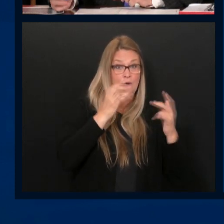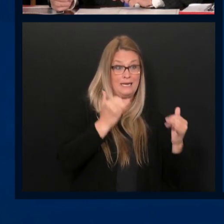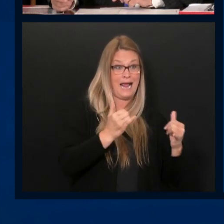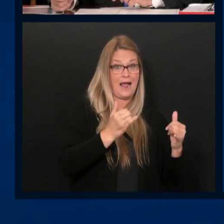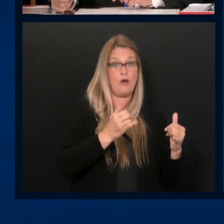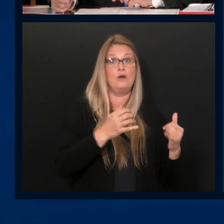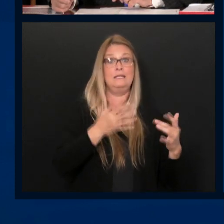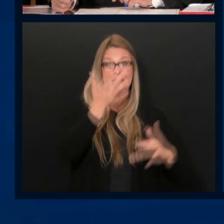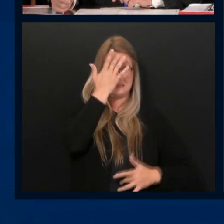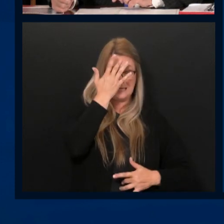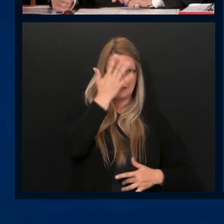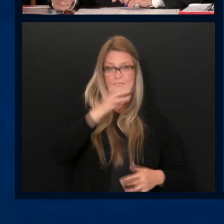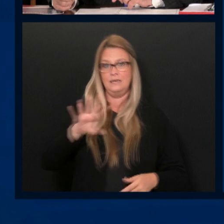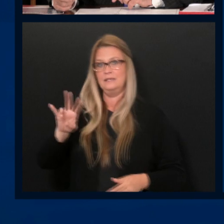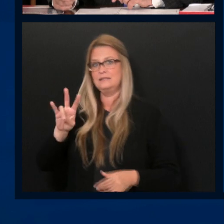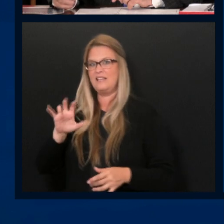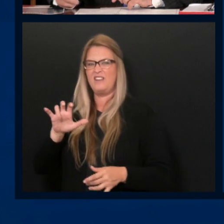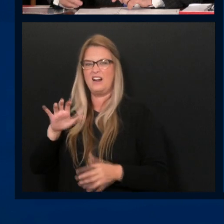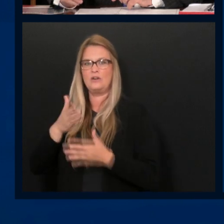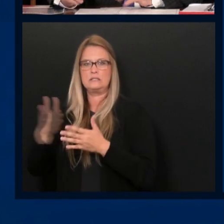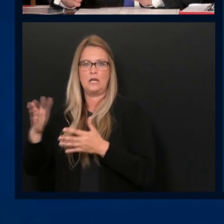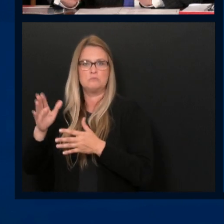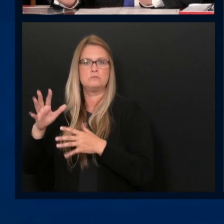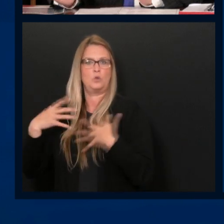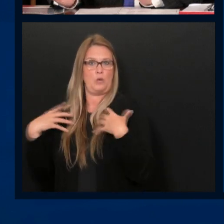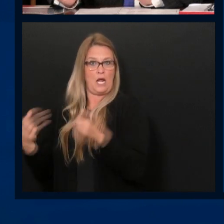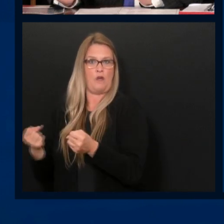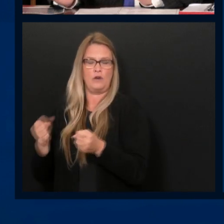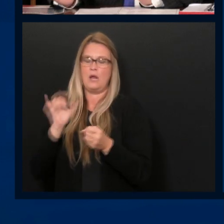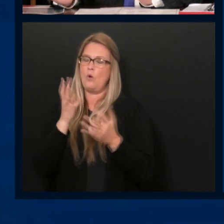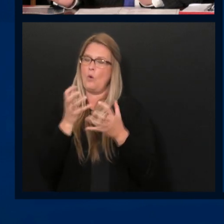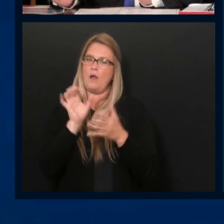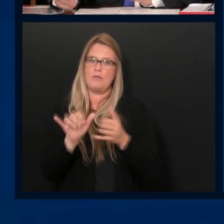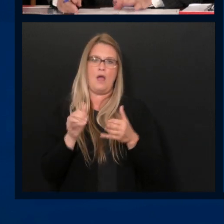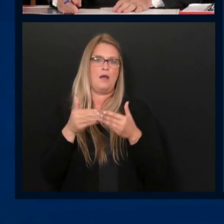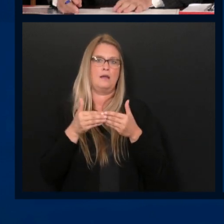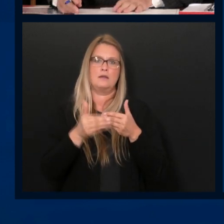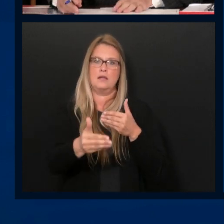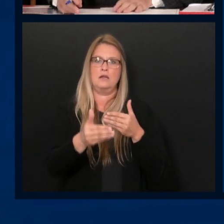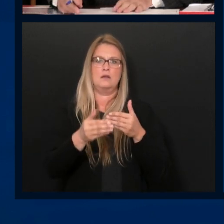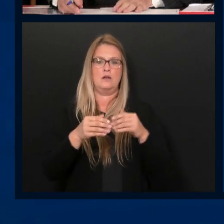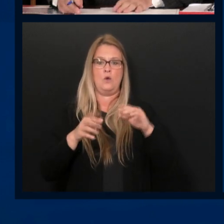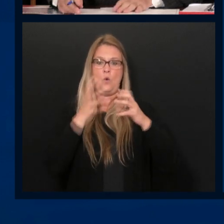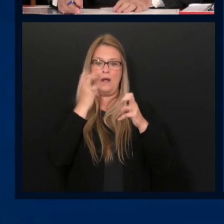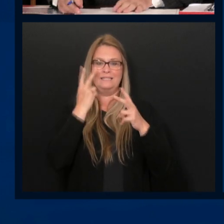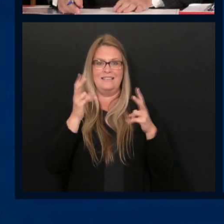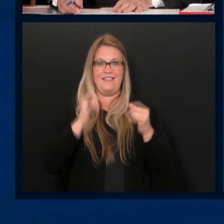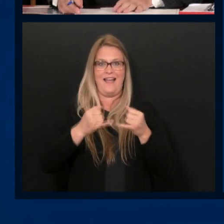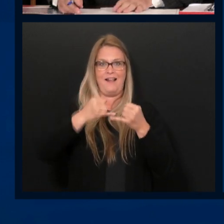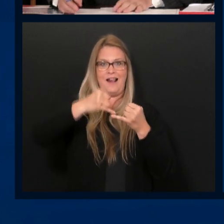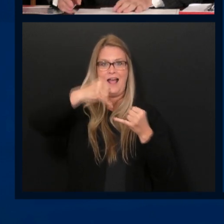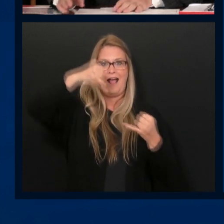have recovered, and that's the way we want it to do. We want it to continue to just widen and widen and widen, where the blue